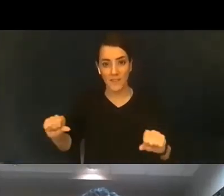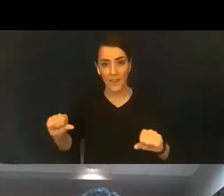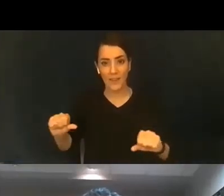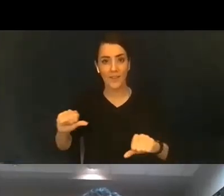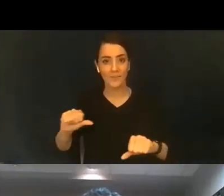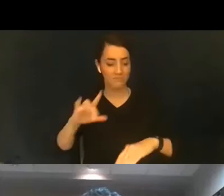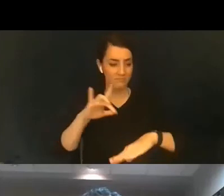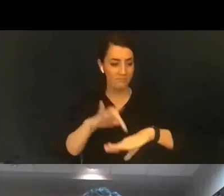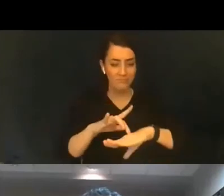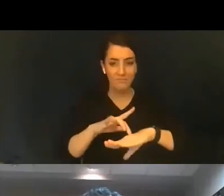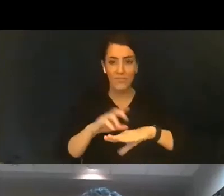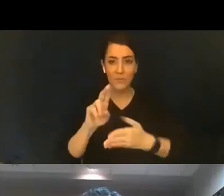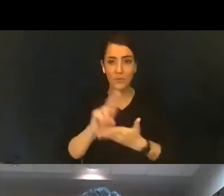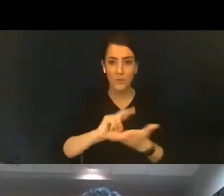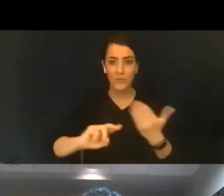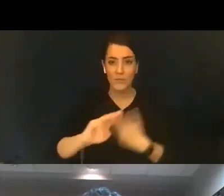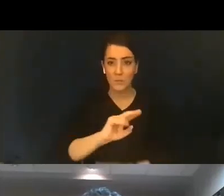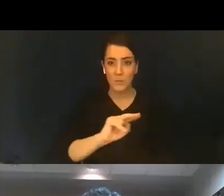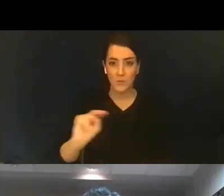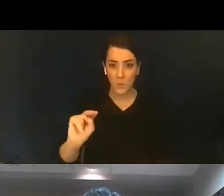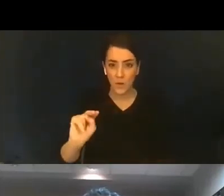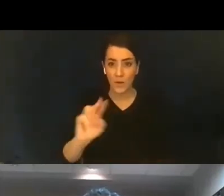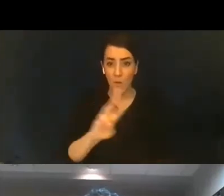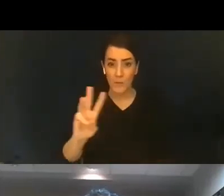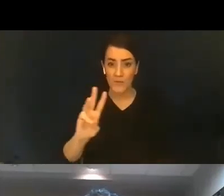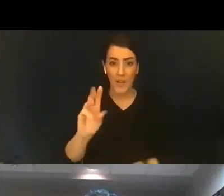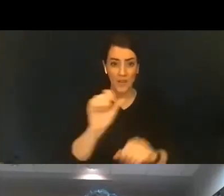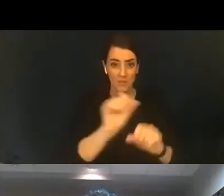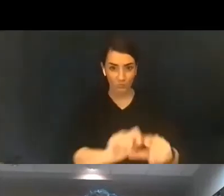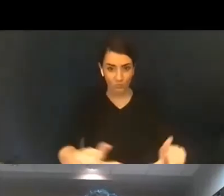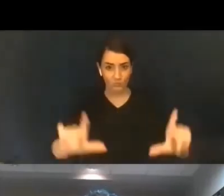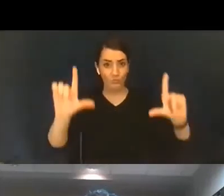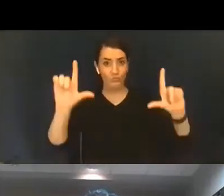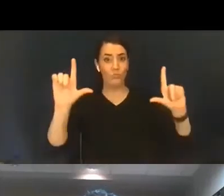in Cambodian Americans, and they would see